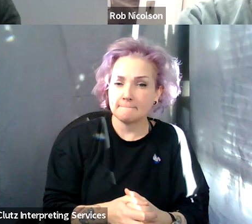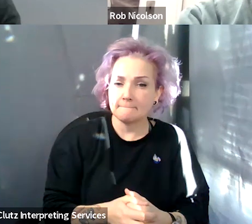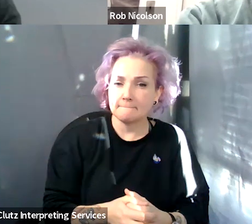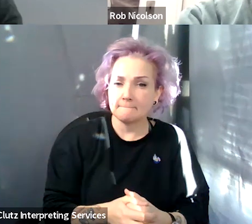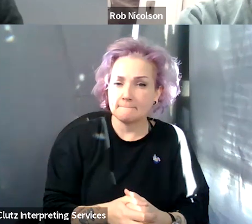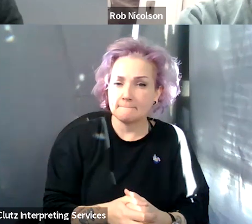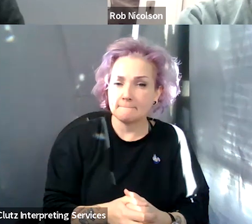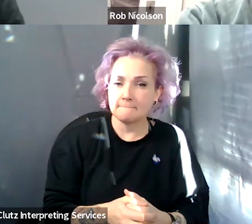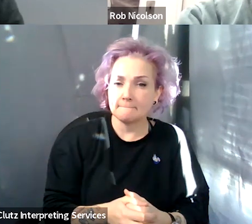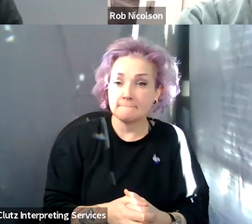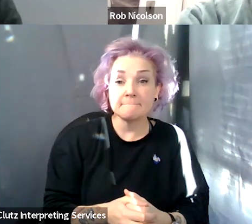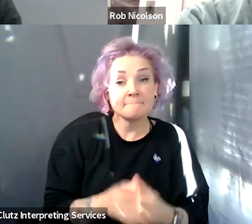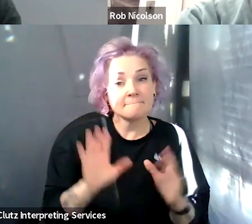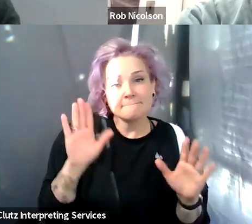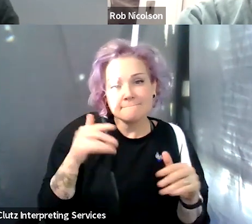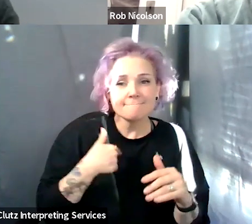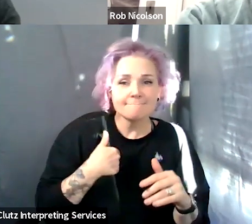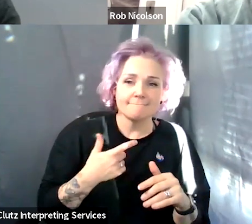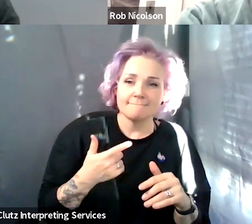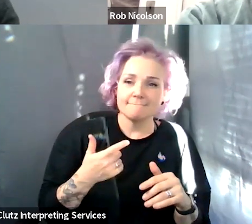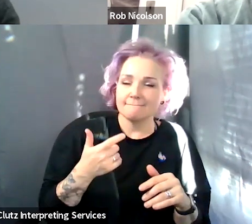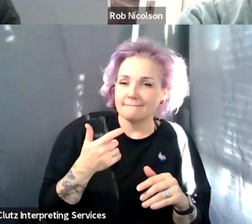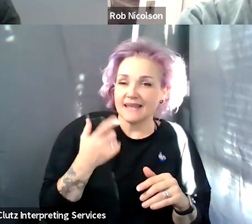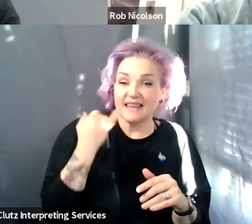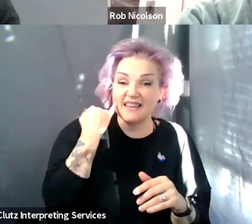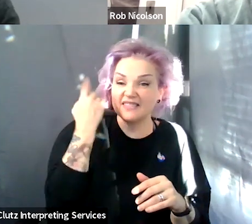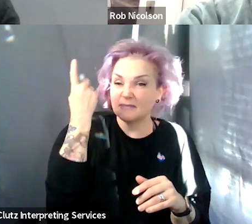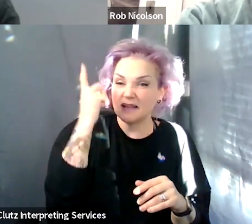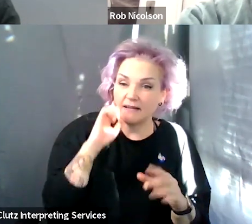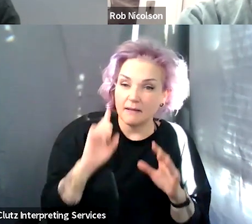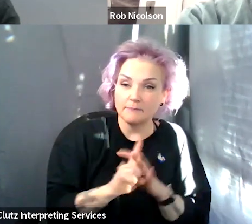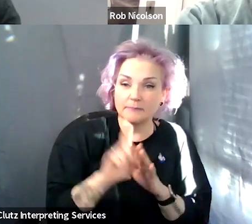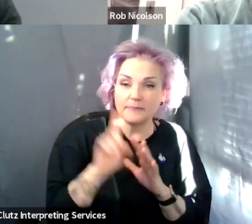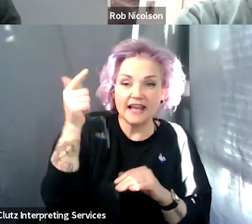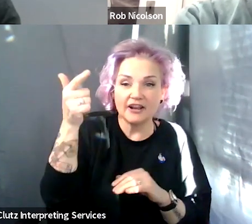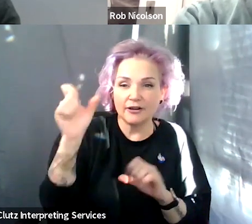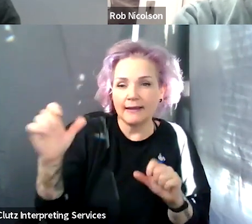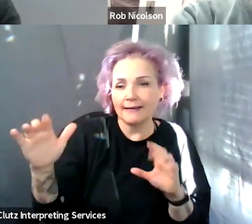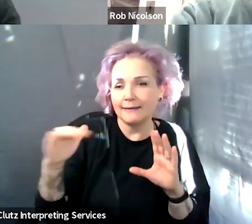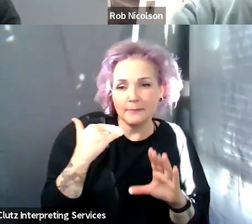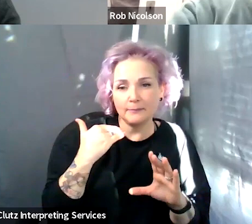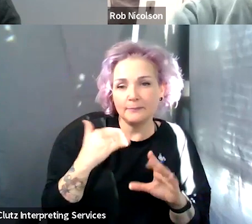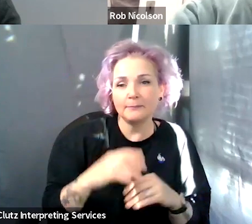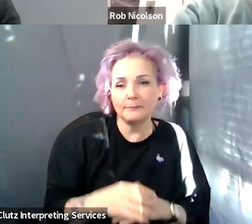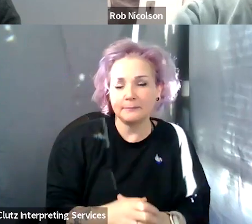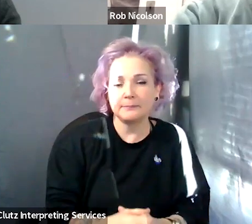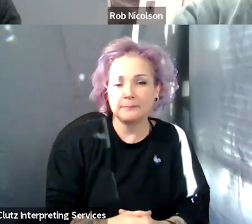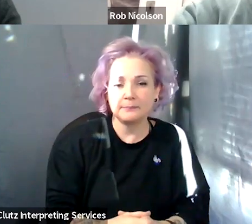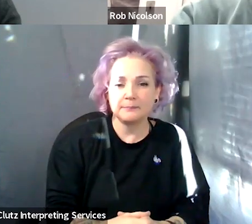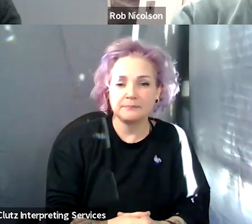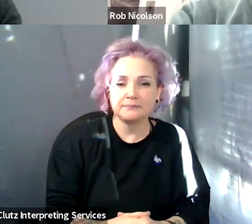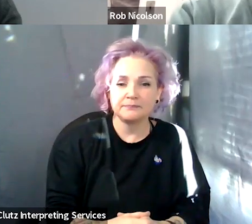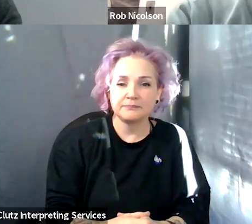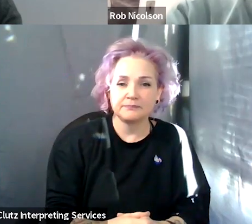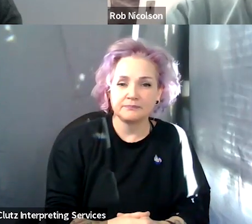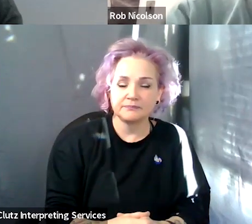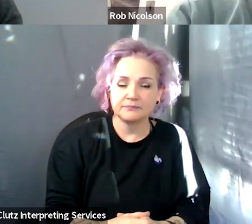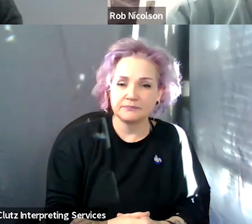And I'm always welcome to answer questions outside of this. So feel free to email me if you have any. Yeah, and I think